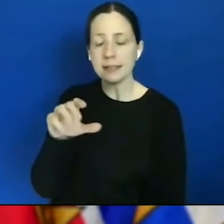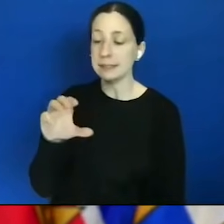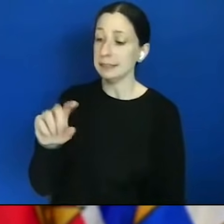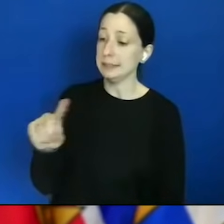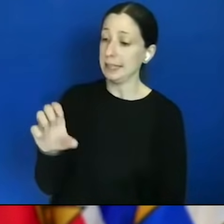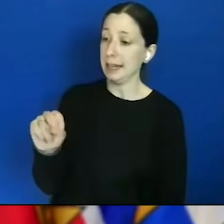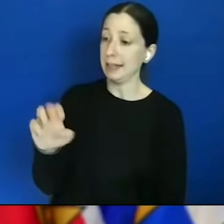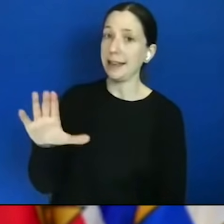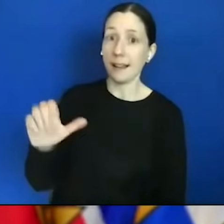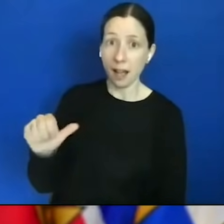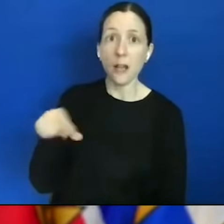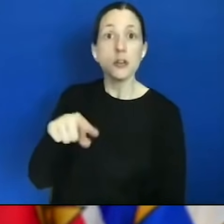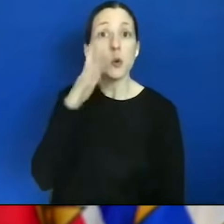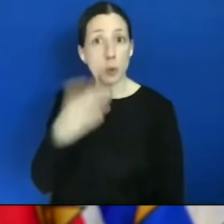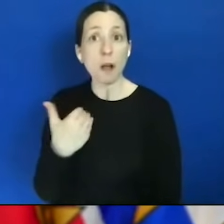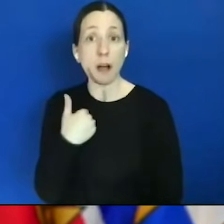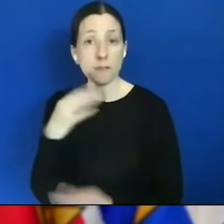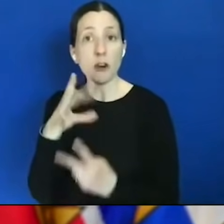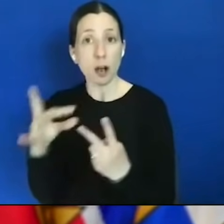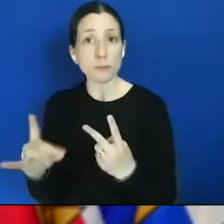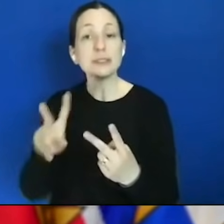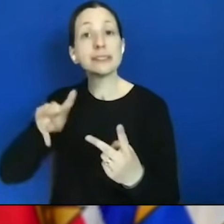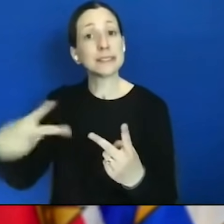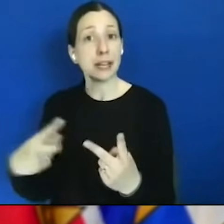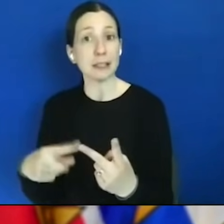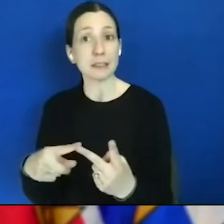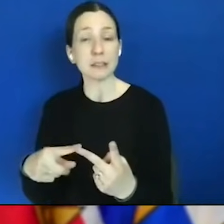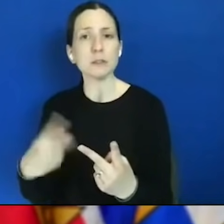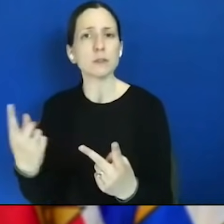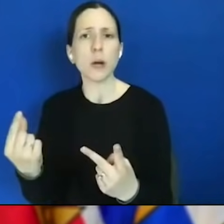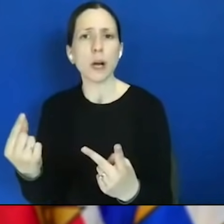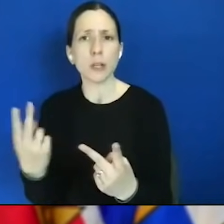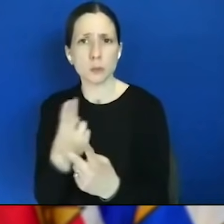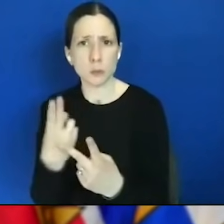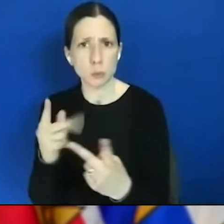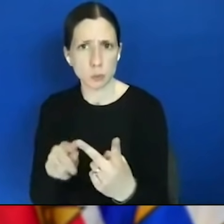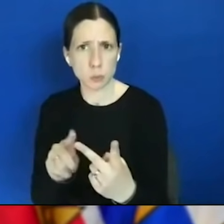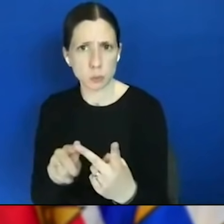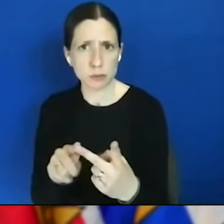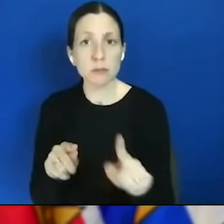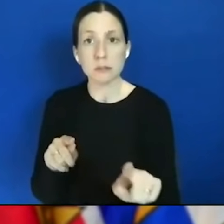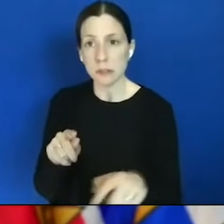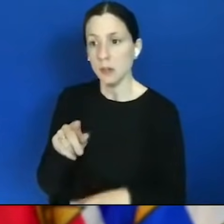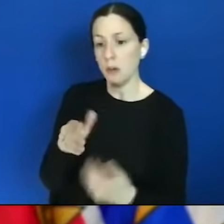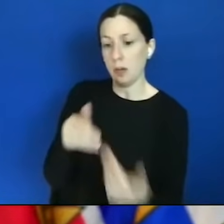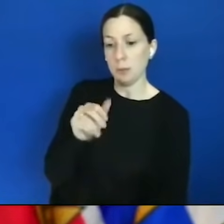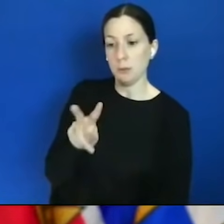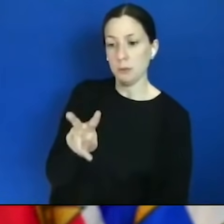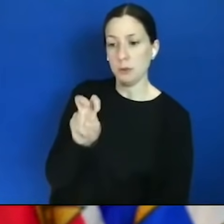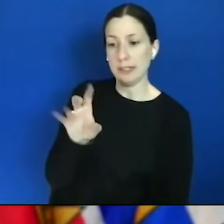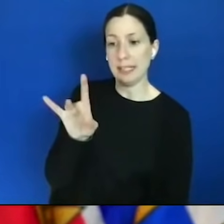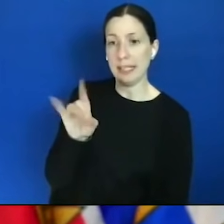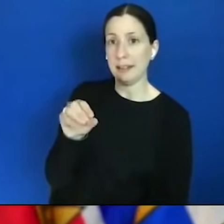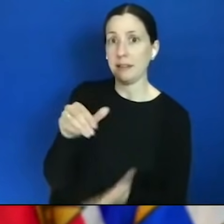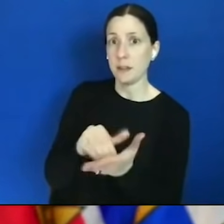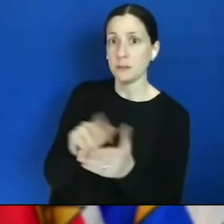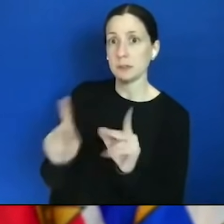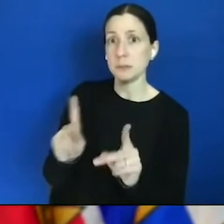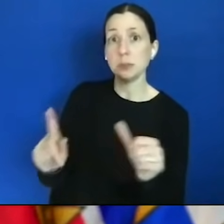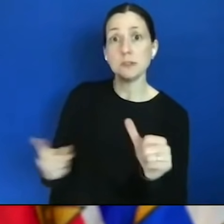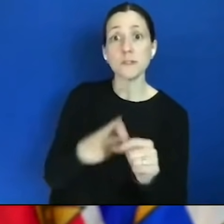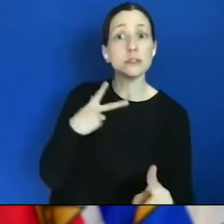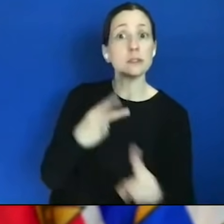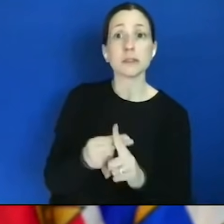starting next week. And I want to say specifically for the almost 280,000 people who received